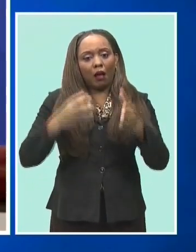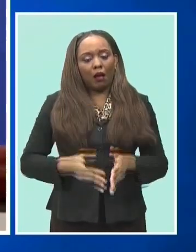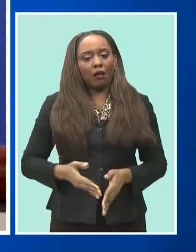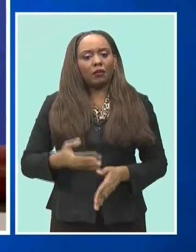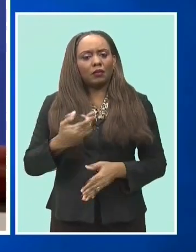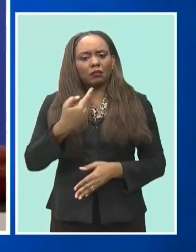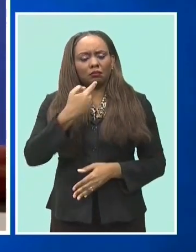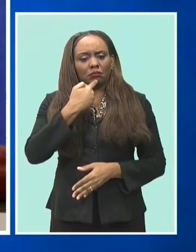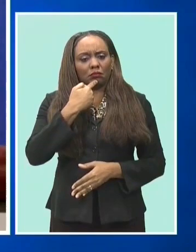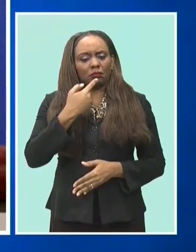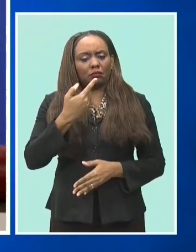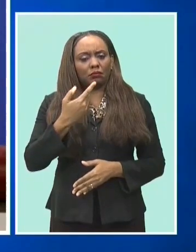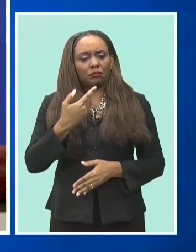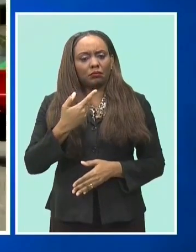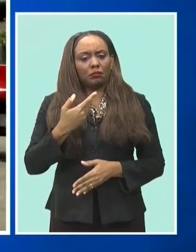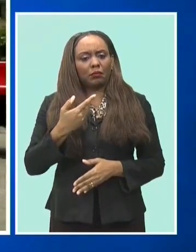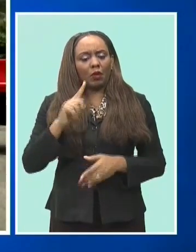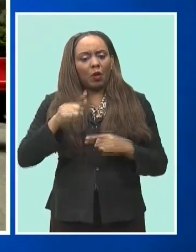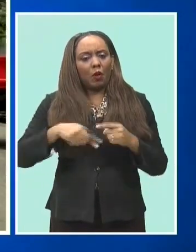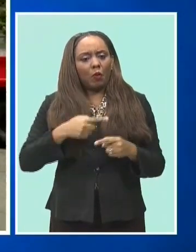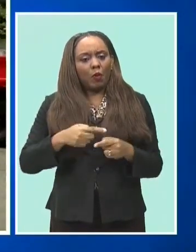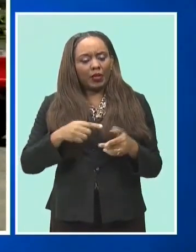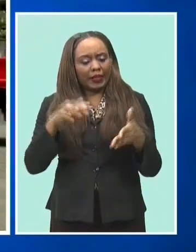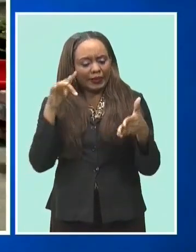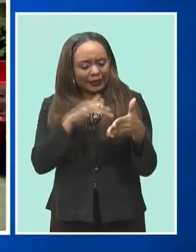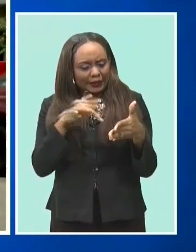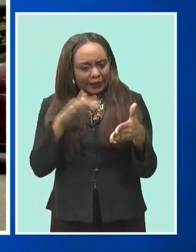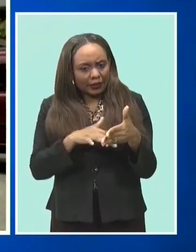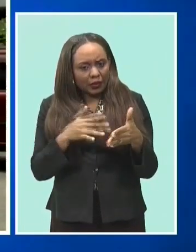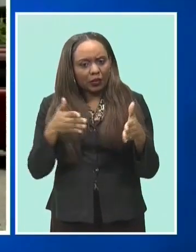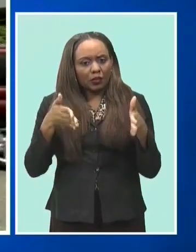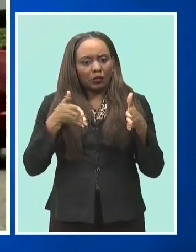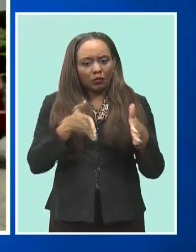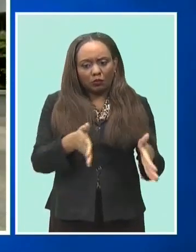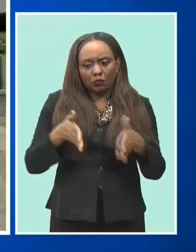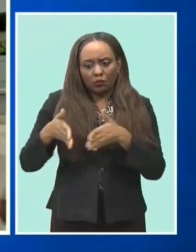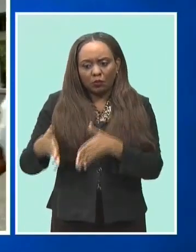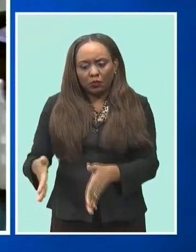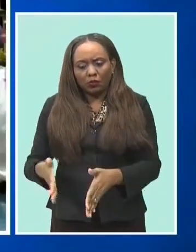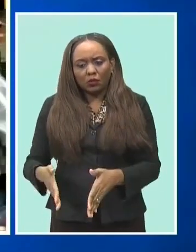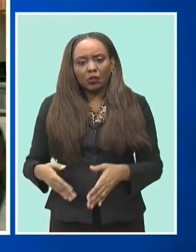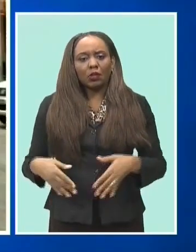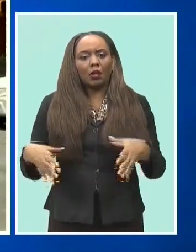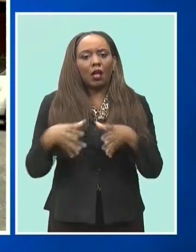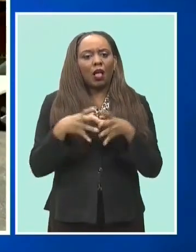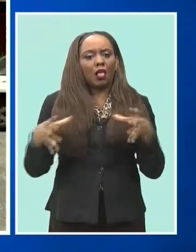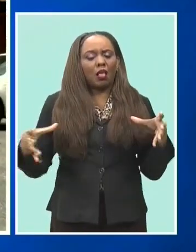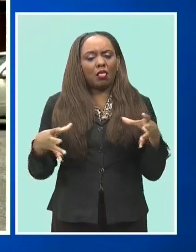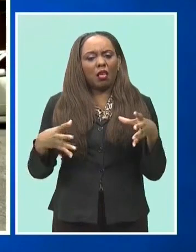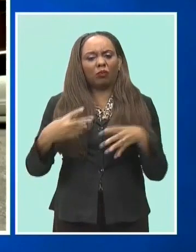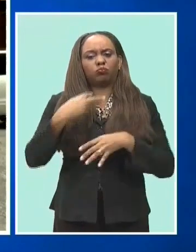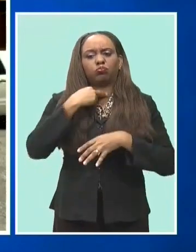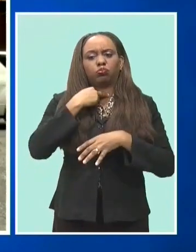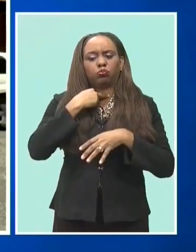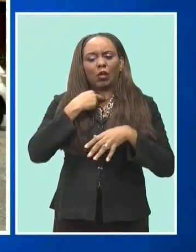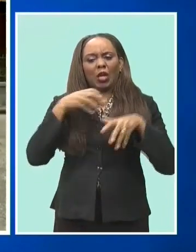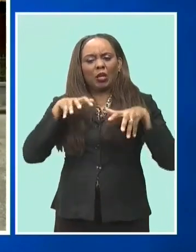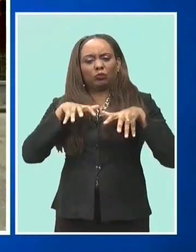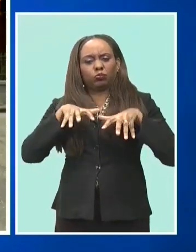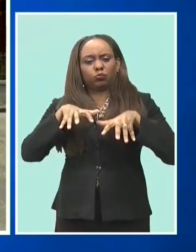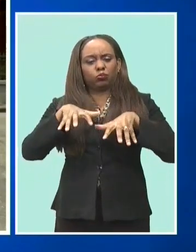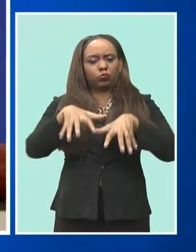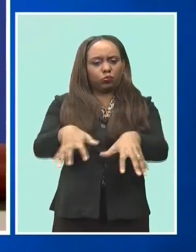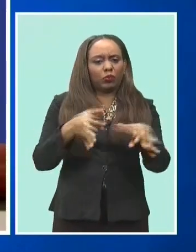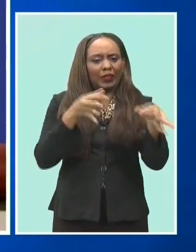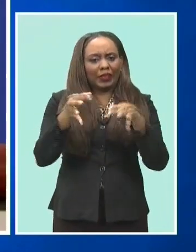section, Jason Bowen, says a study done on roads in and around the city reveals significant congestion and delays. He